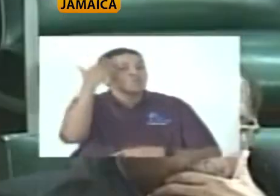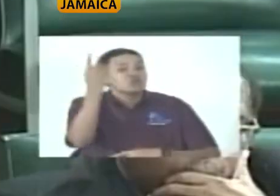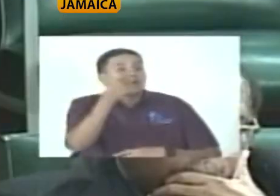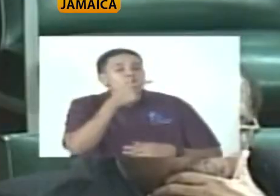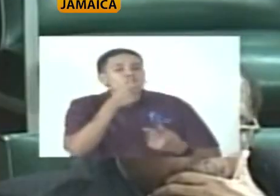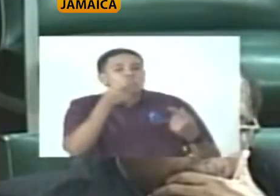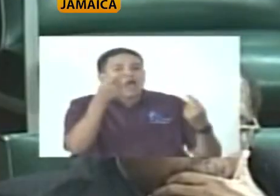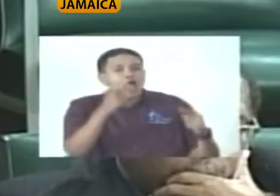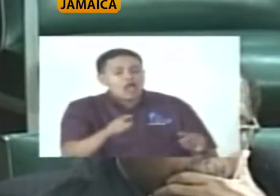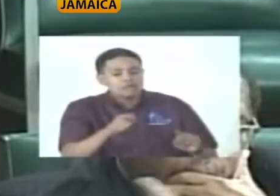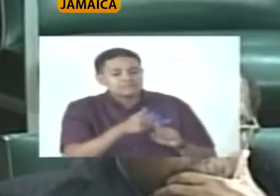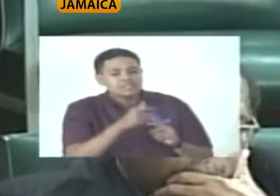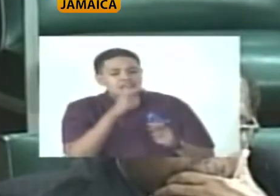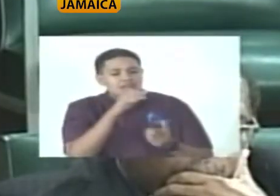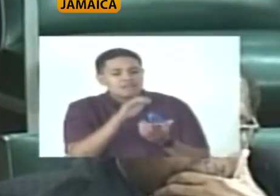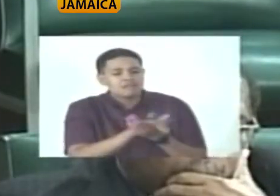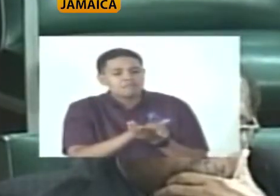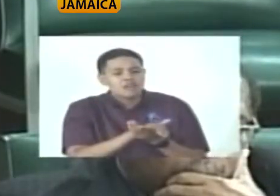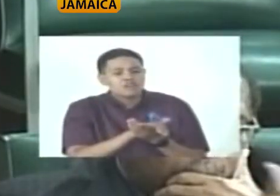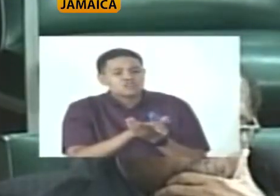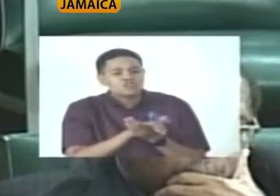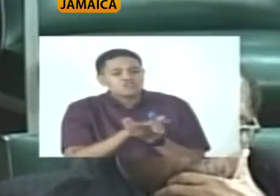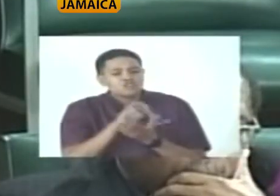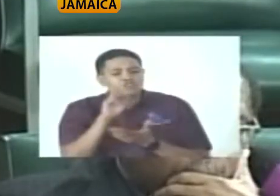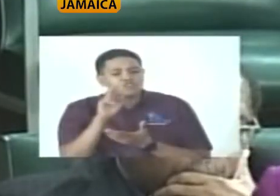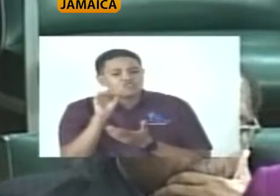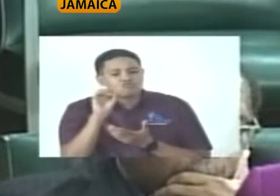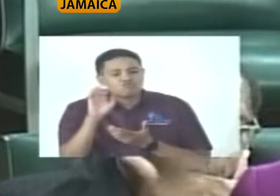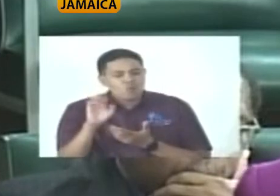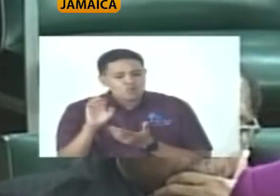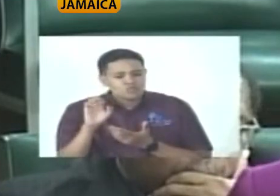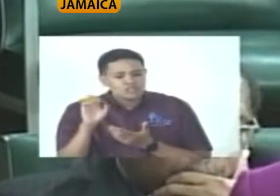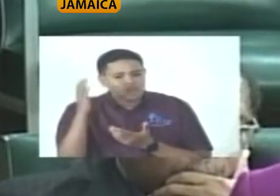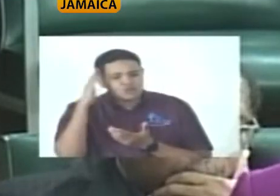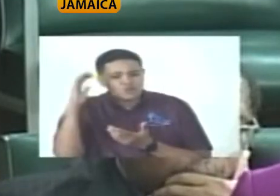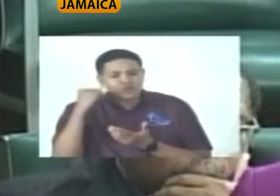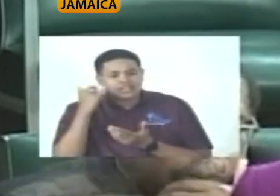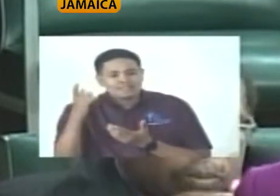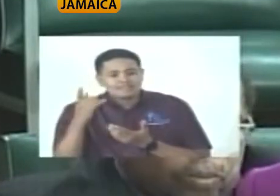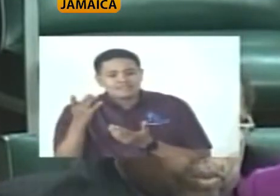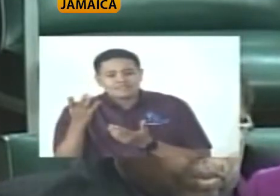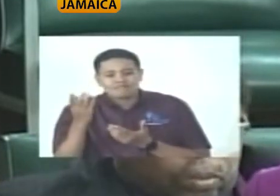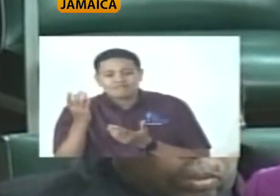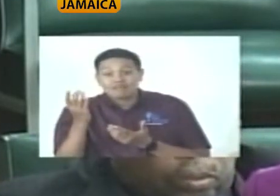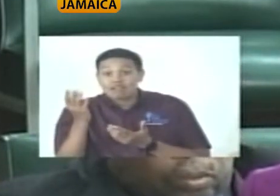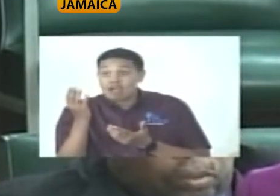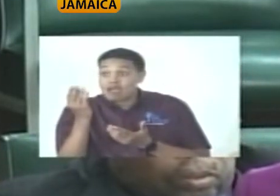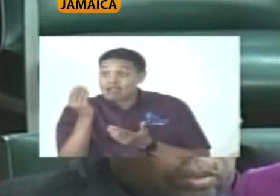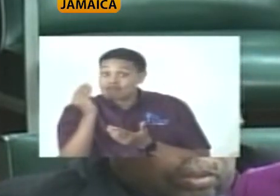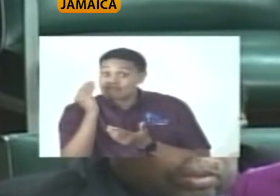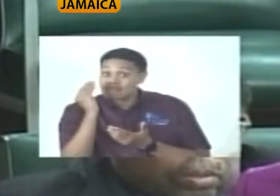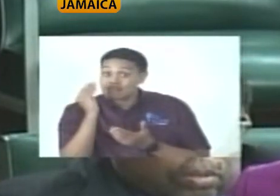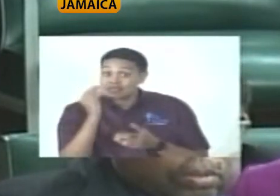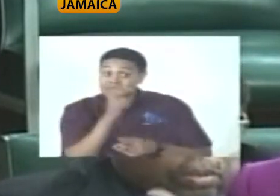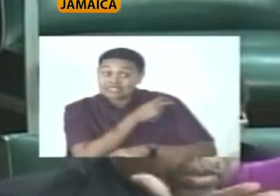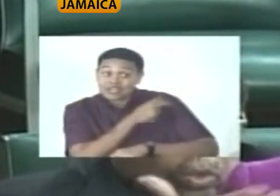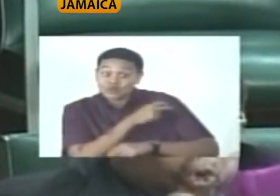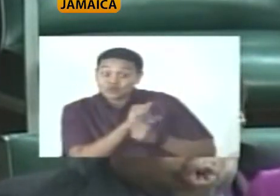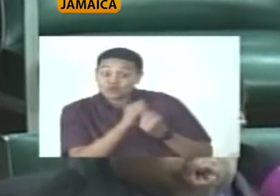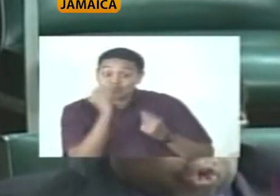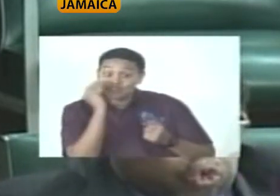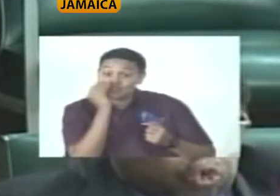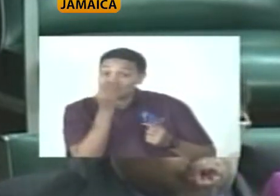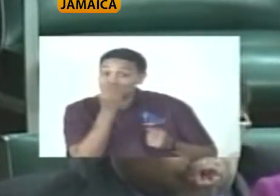do know somebody who is married to Rose. I do not know if he has a tattoo, which is a rose. But I'm open